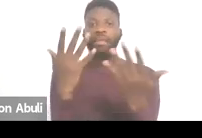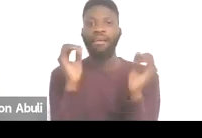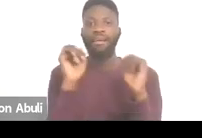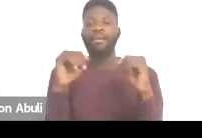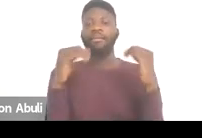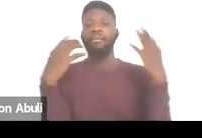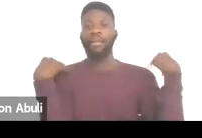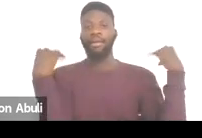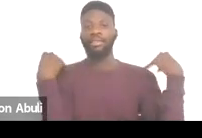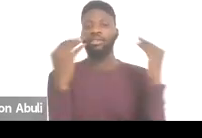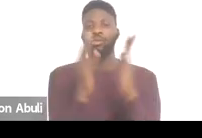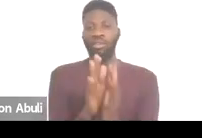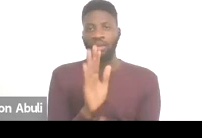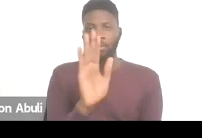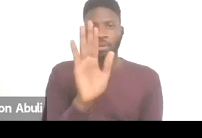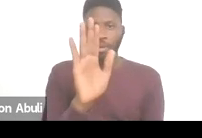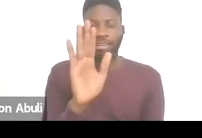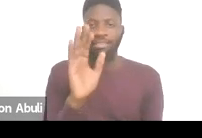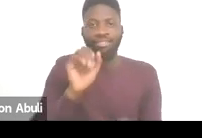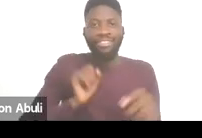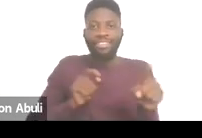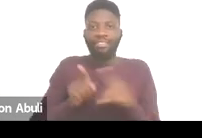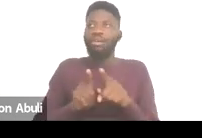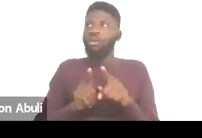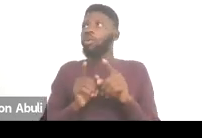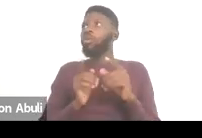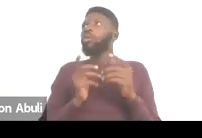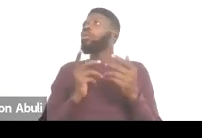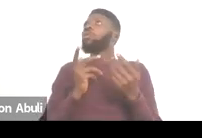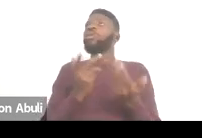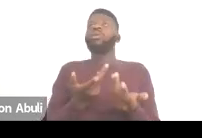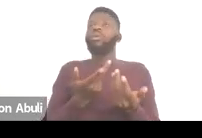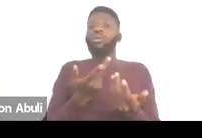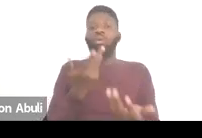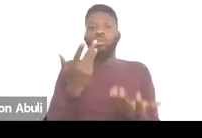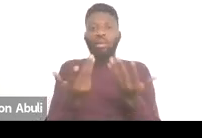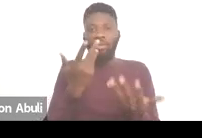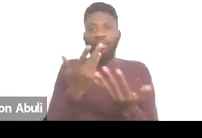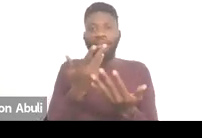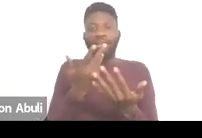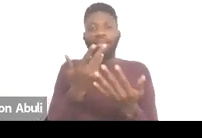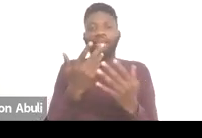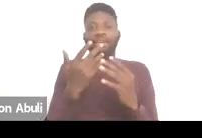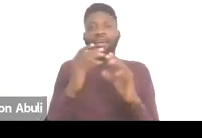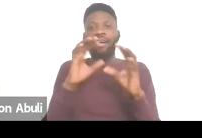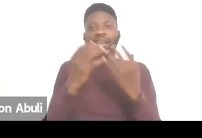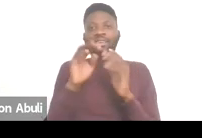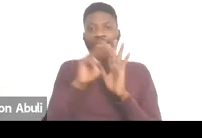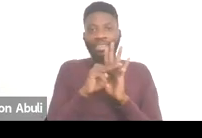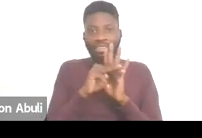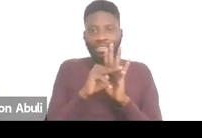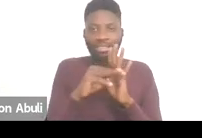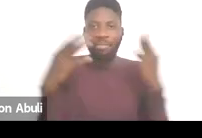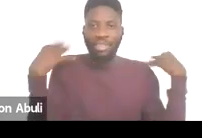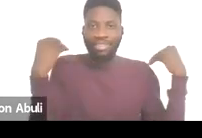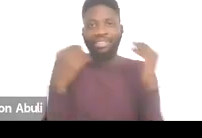your sister or your fellow classmates and practice these kind